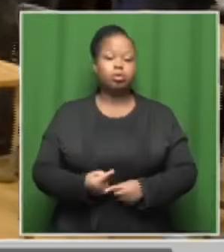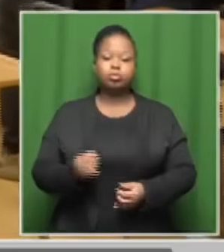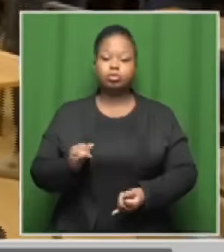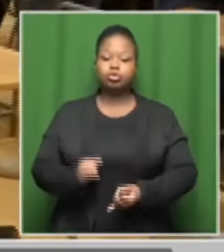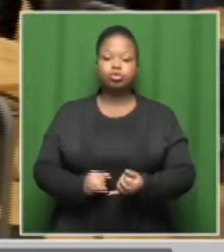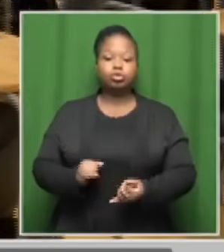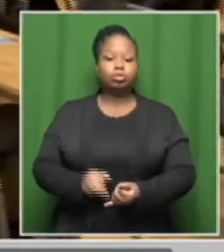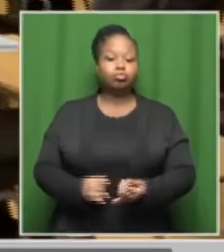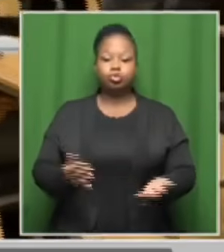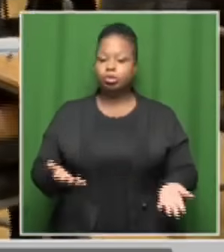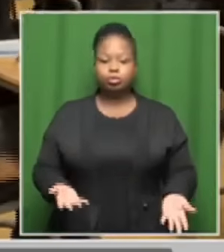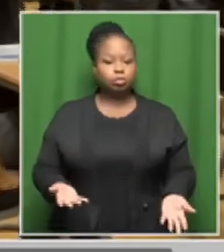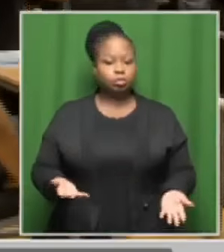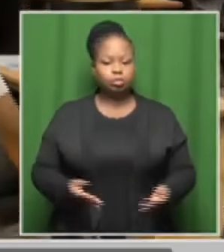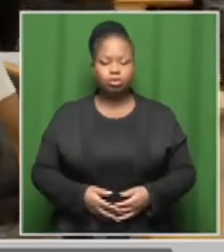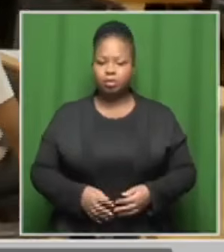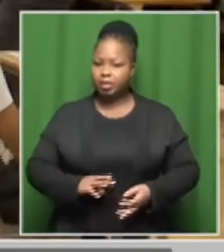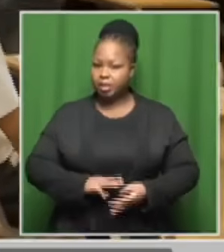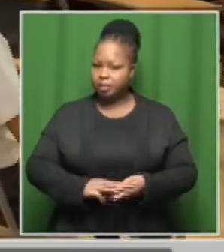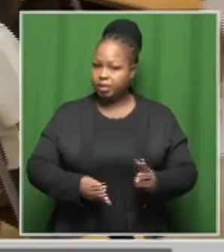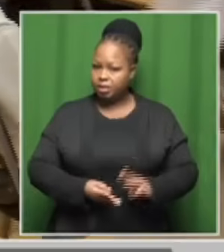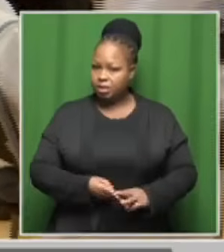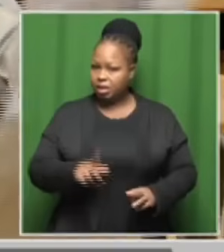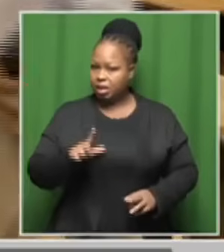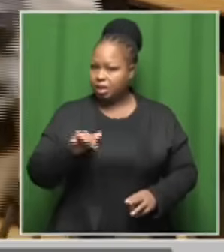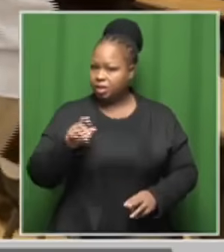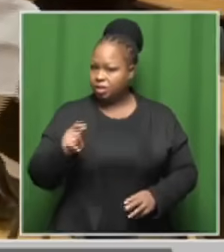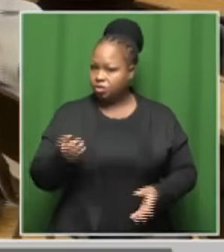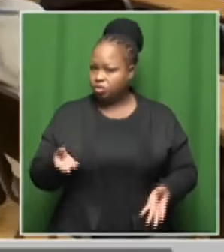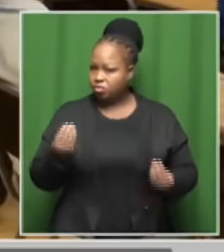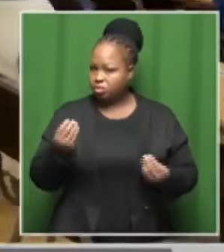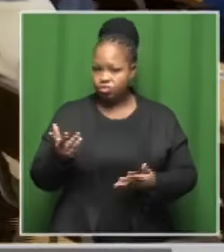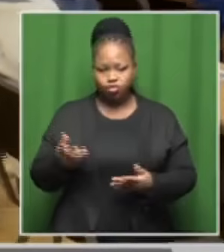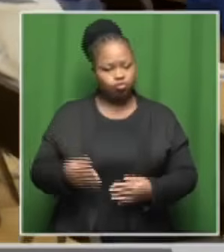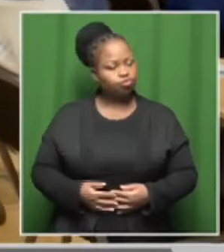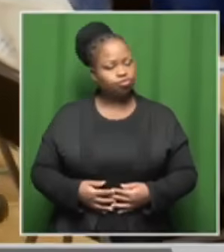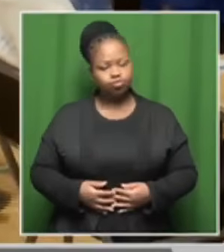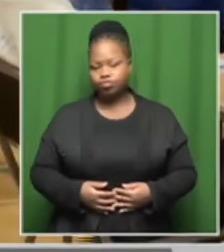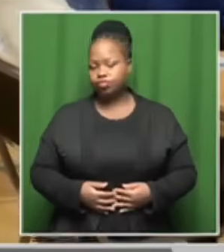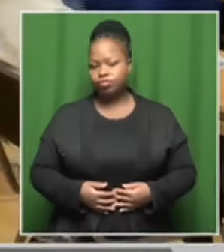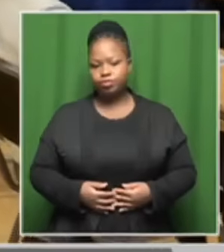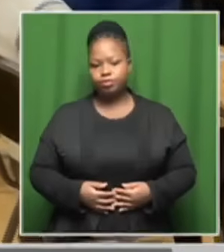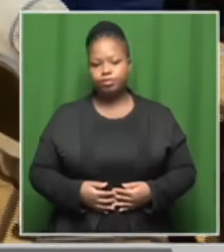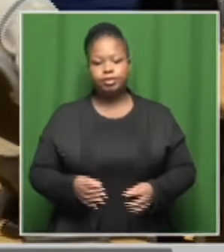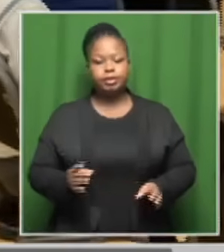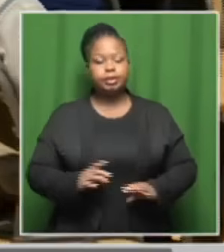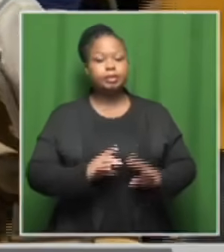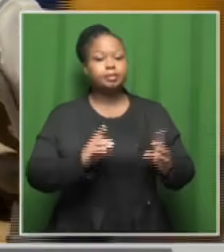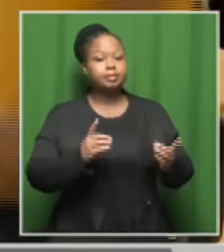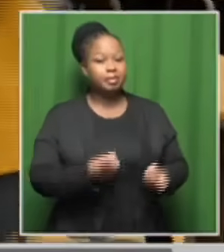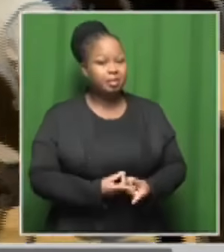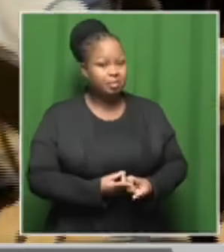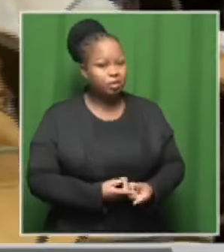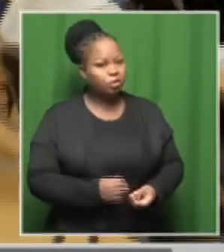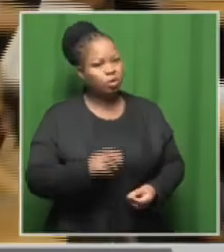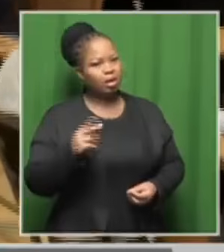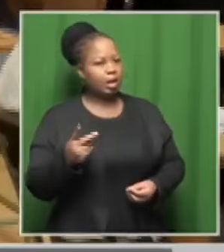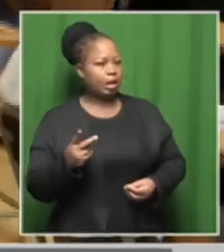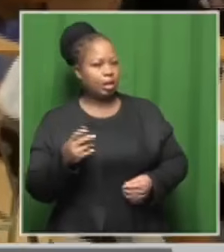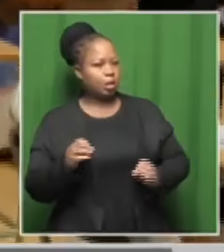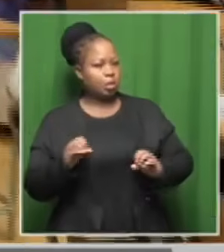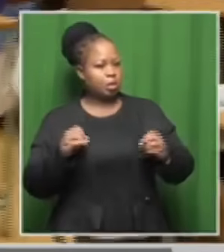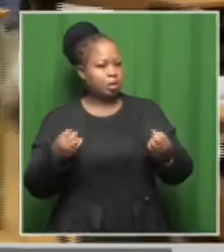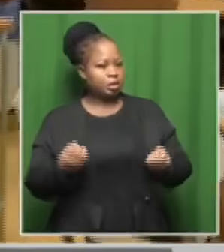You're not getting that with mathematical literacy. So has the department, or any other entity for that